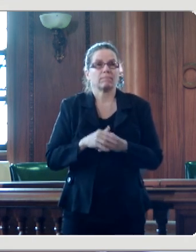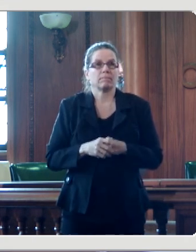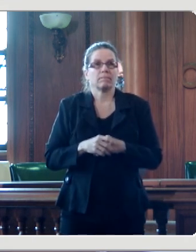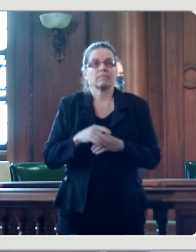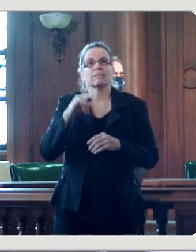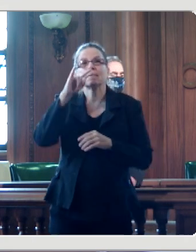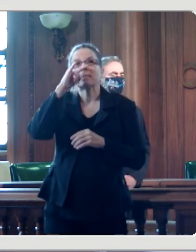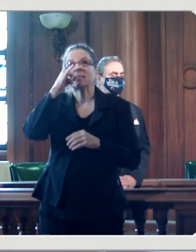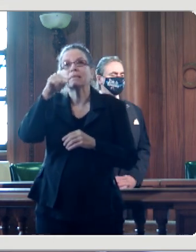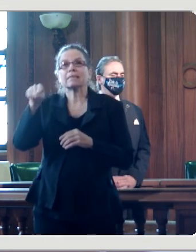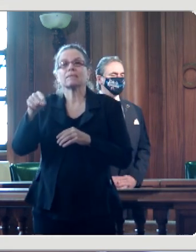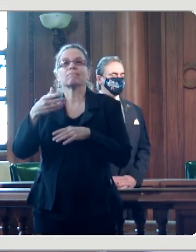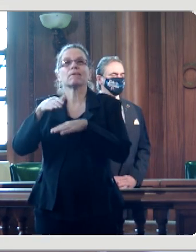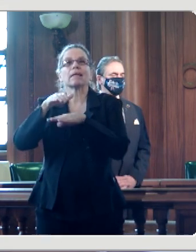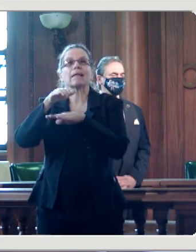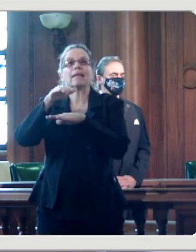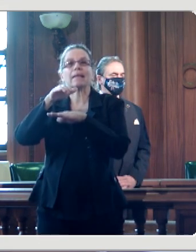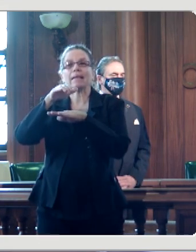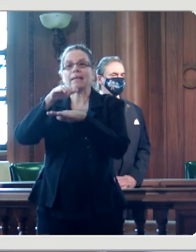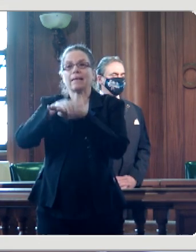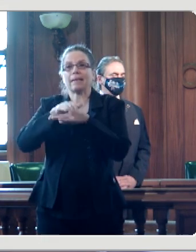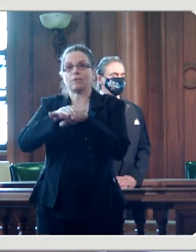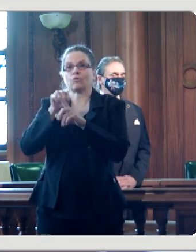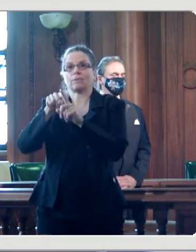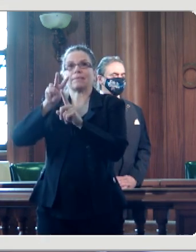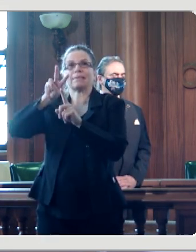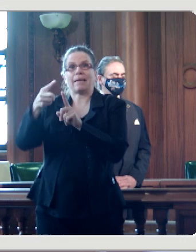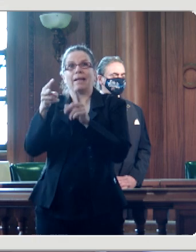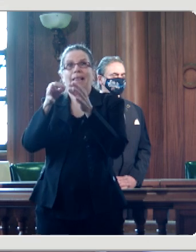in their learning. So we're exploring